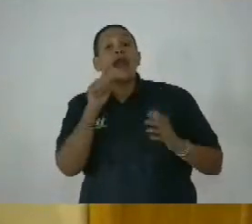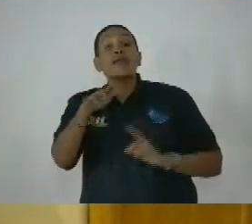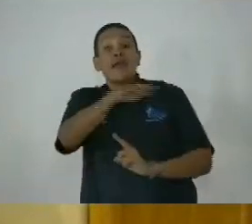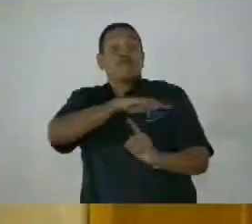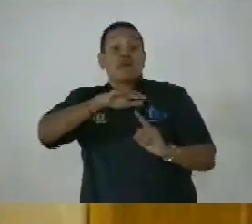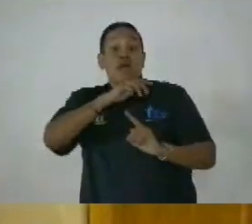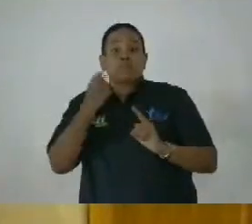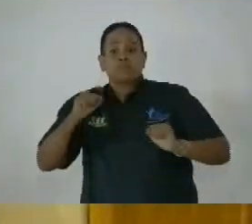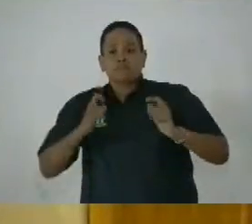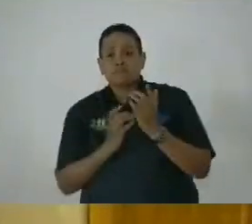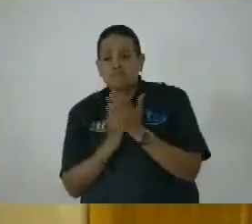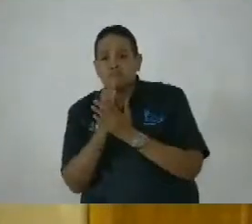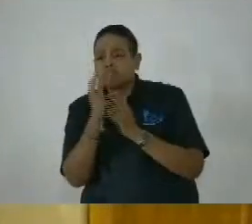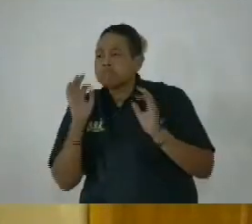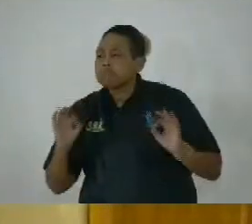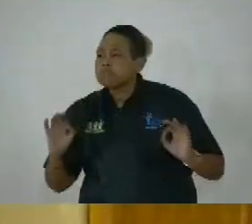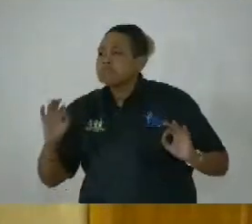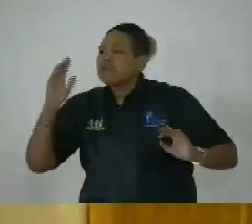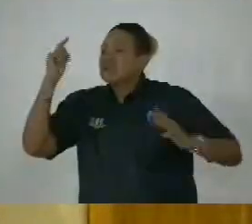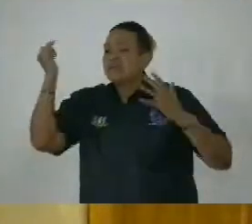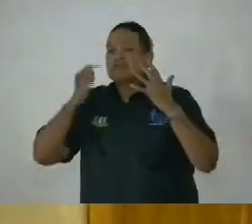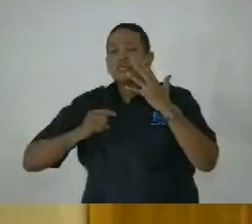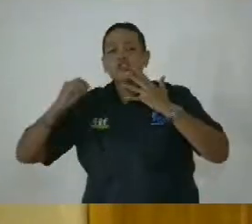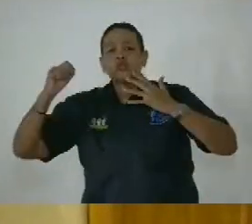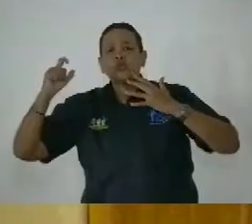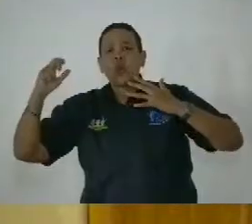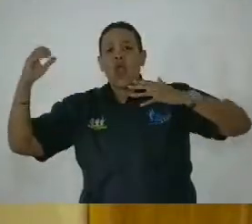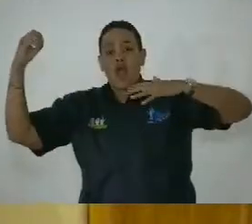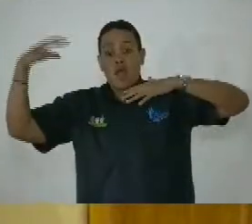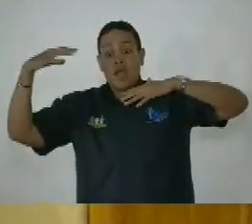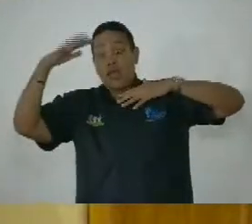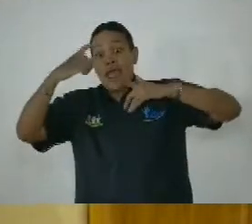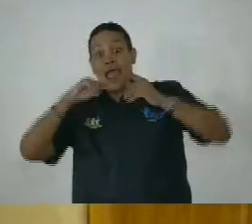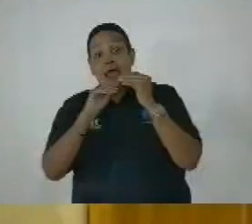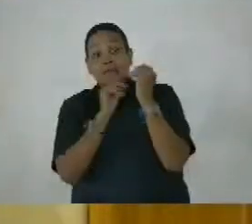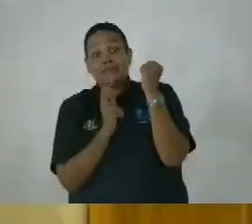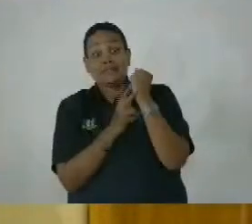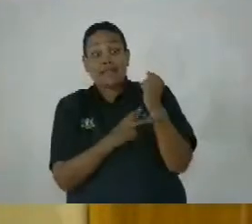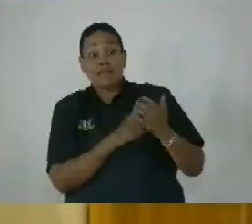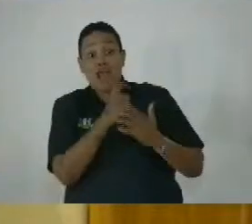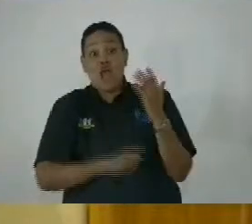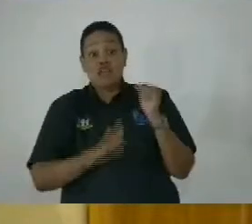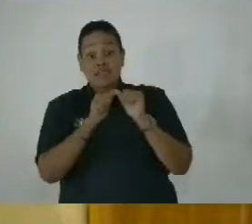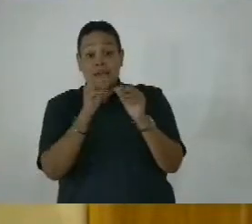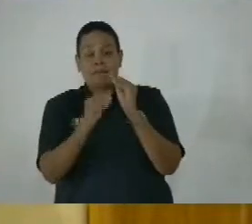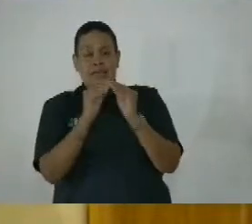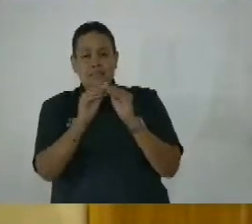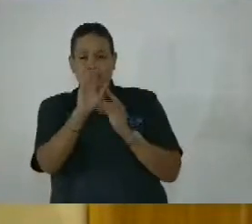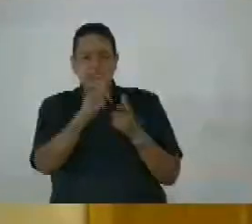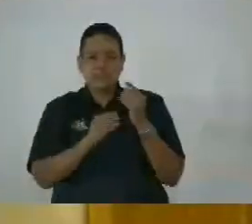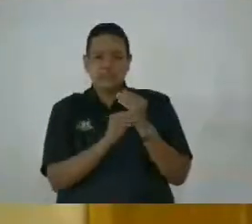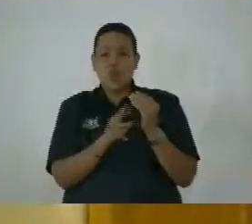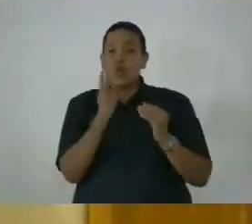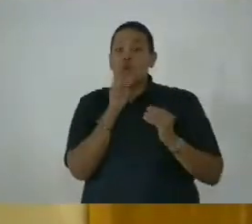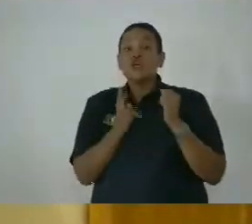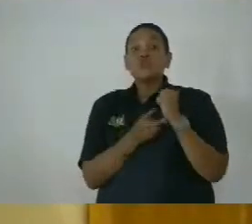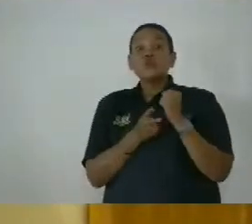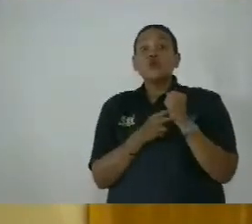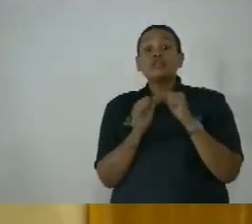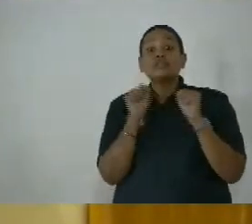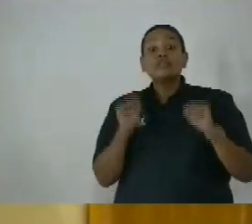environmentally resilient, meaning they feature solar power, saving on cost and maintenance, water storage